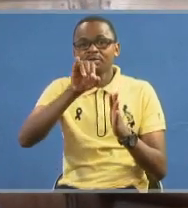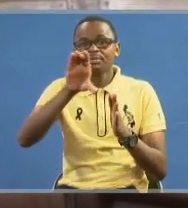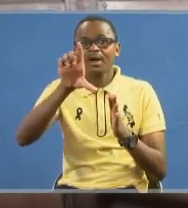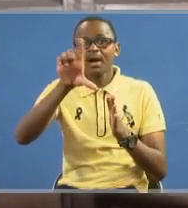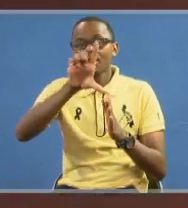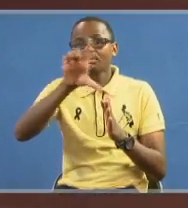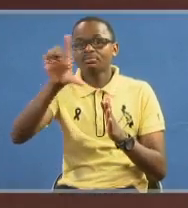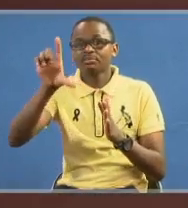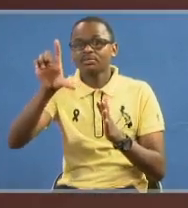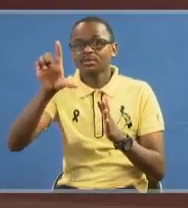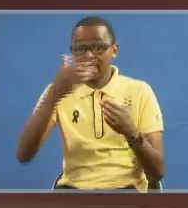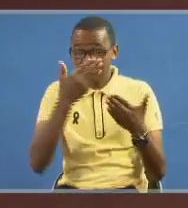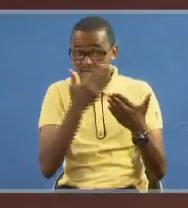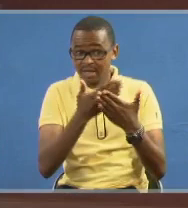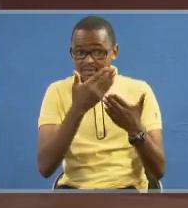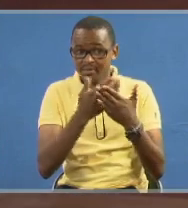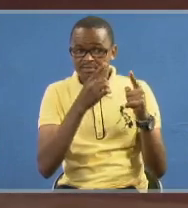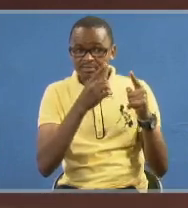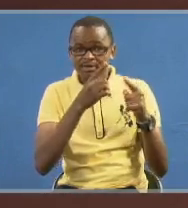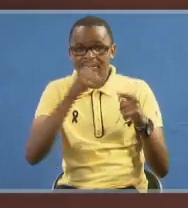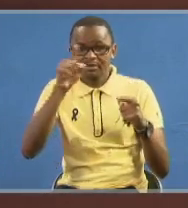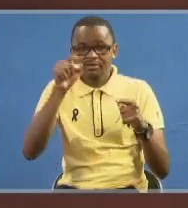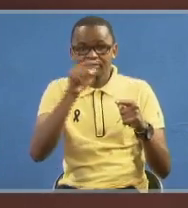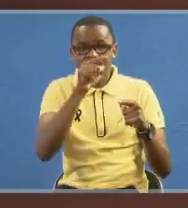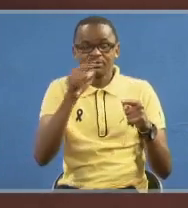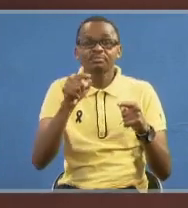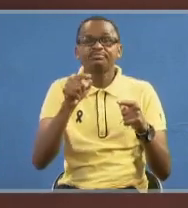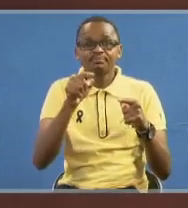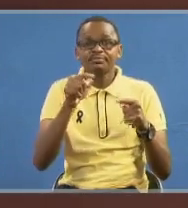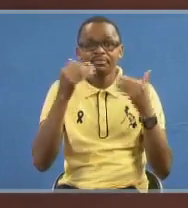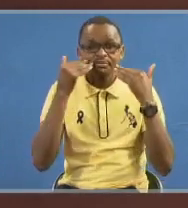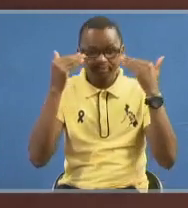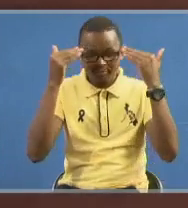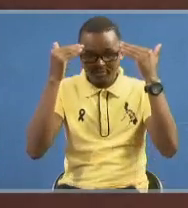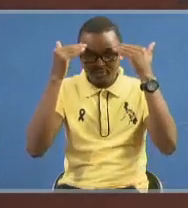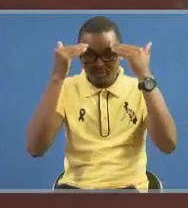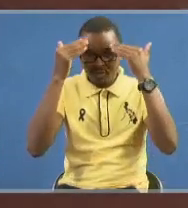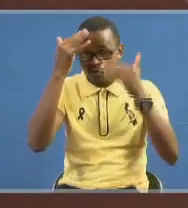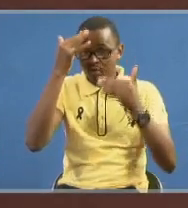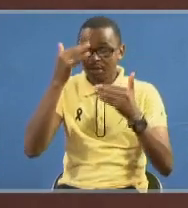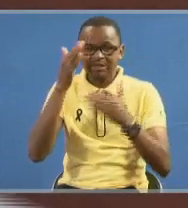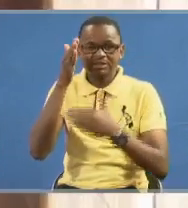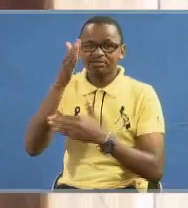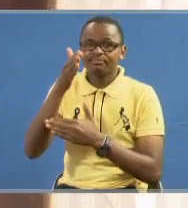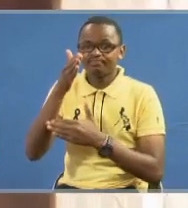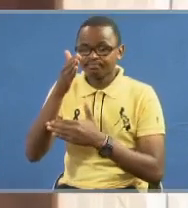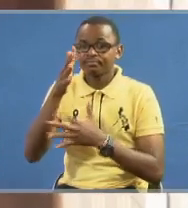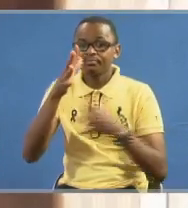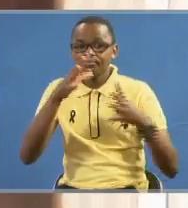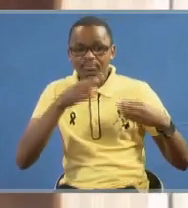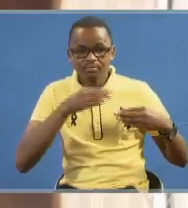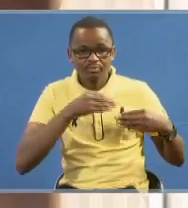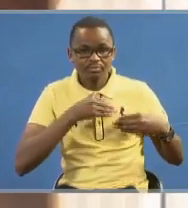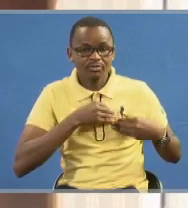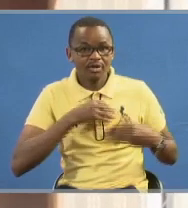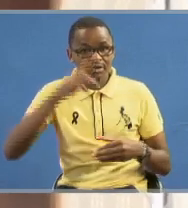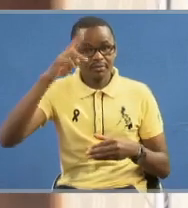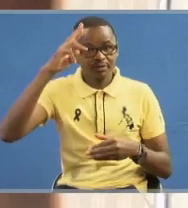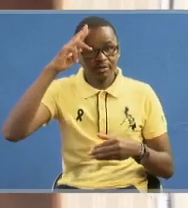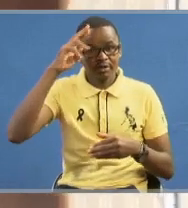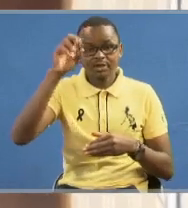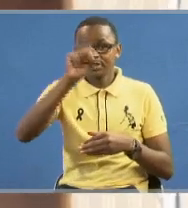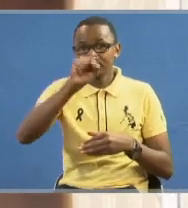Chengo, his confession was cut short by presiding magistrate Okwani when she directed that he confesses at the police